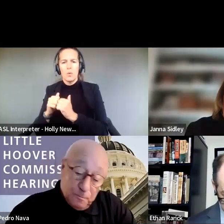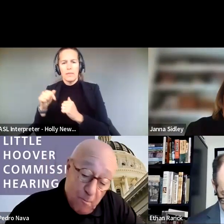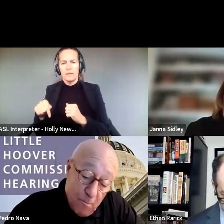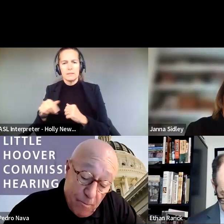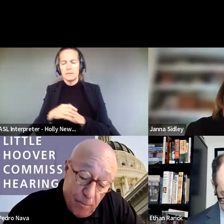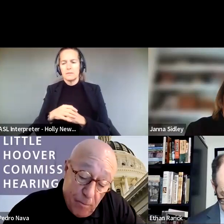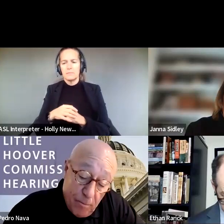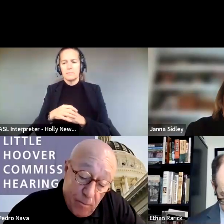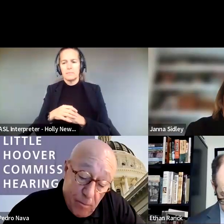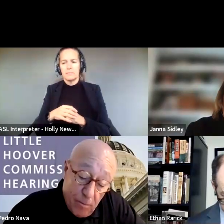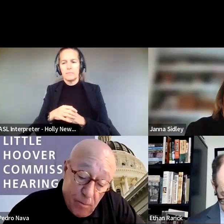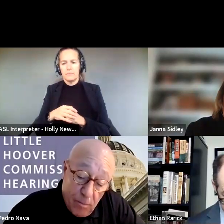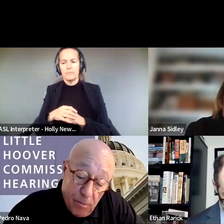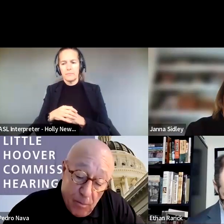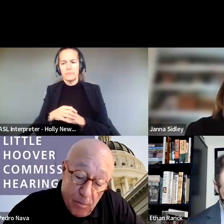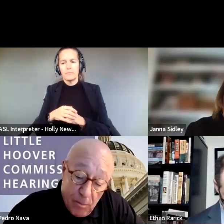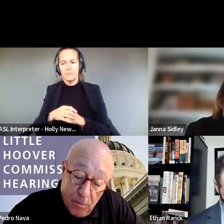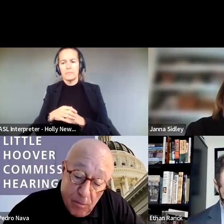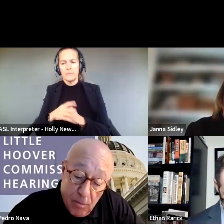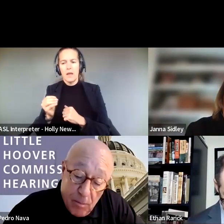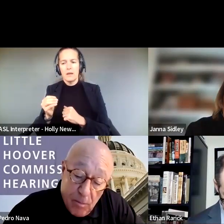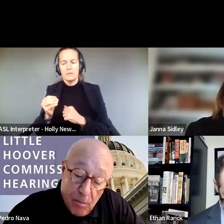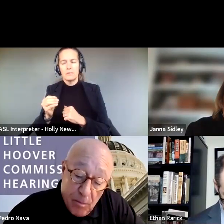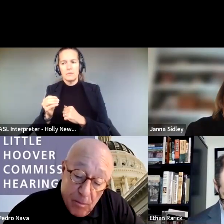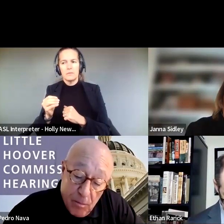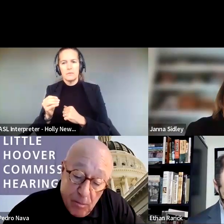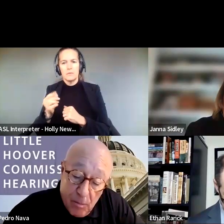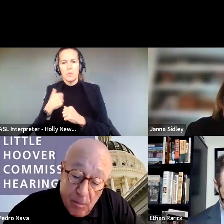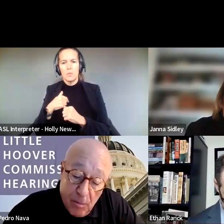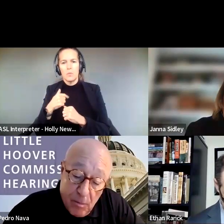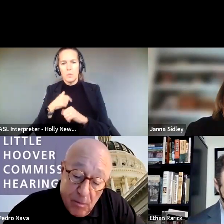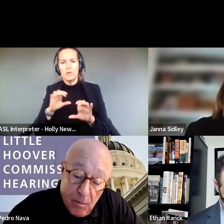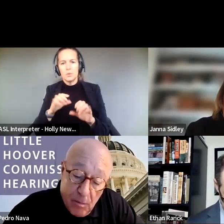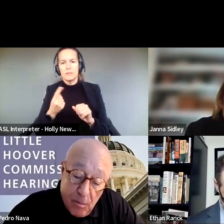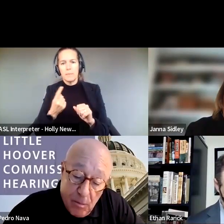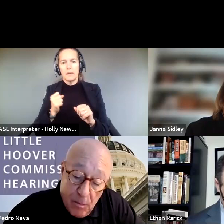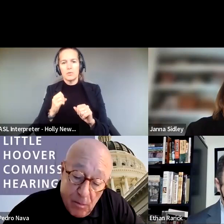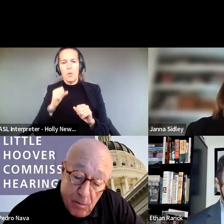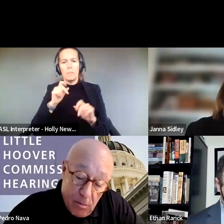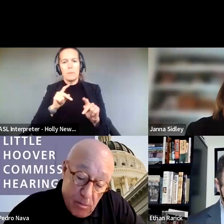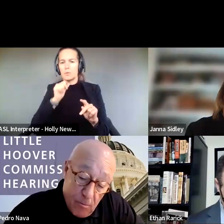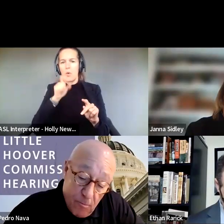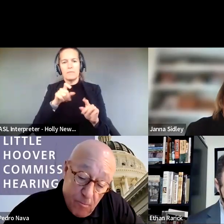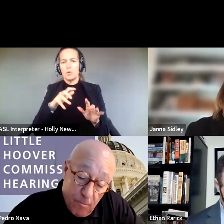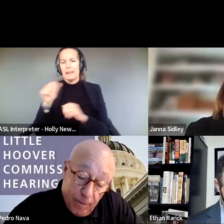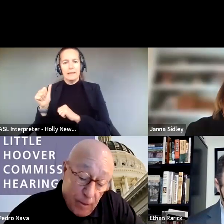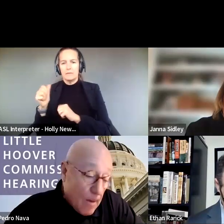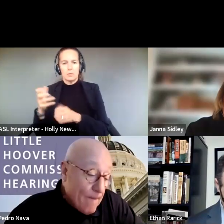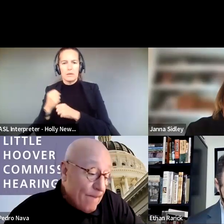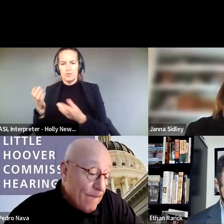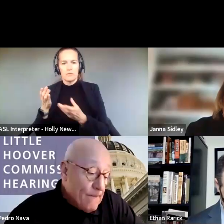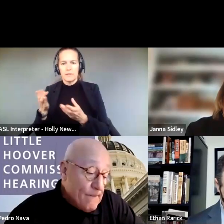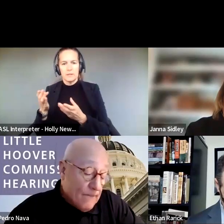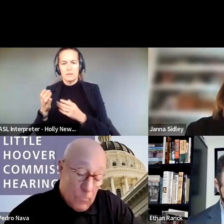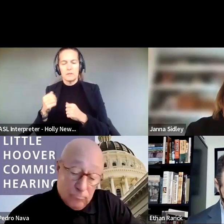and that we do something so that the other states, people don't have to leave to get services. We have,